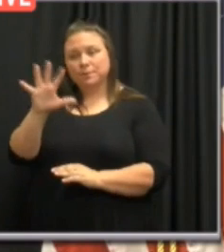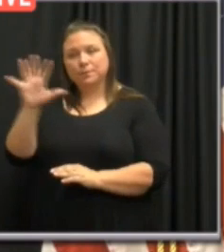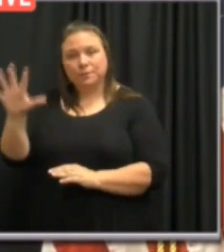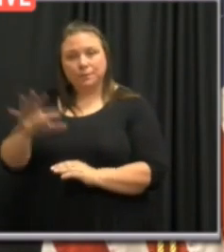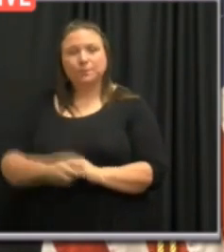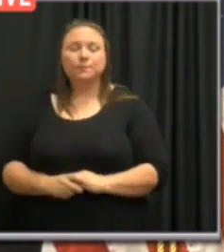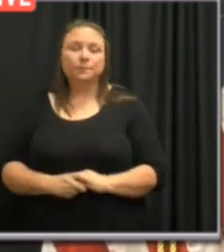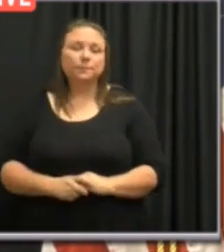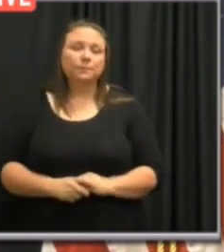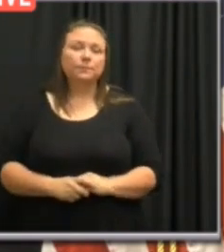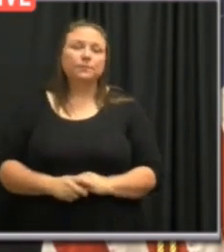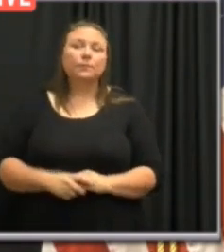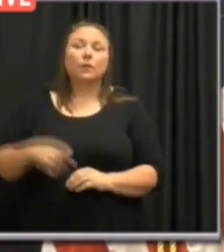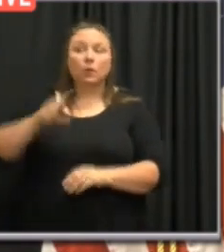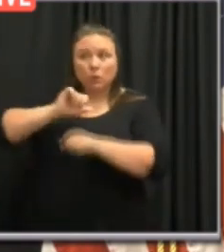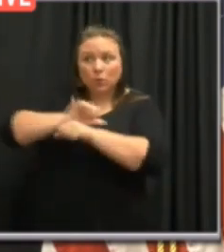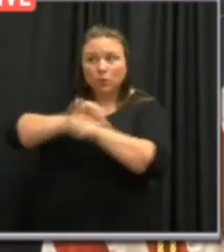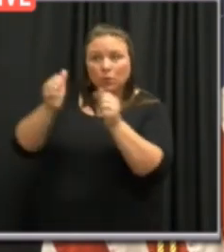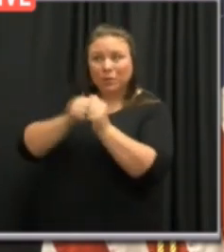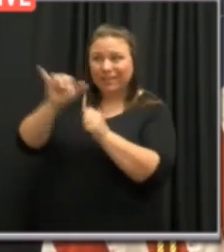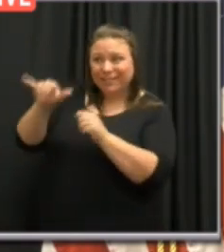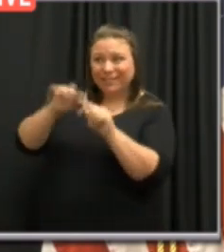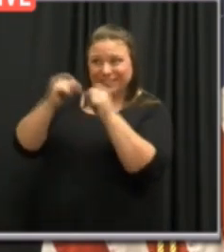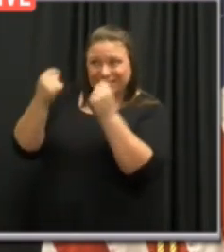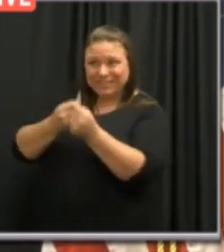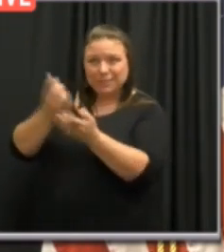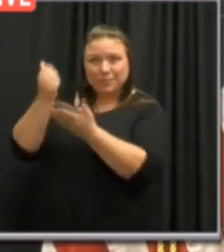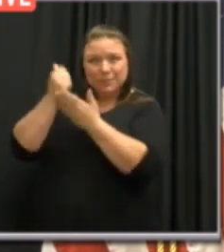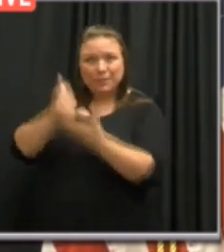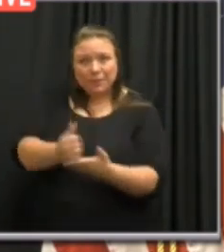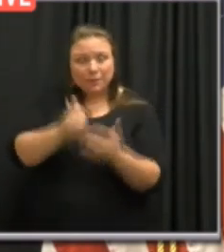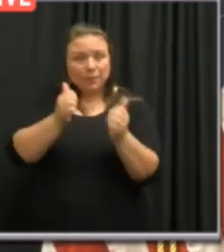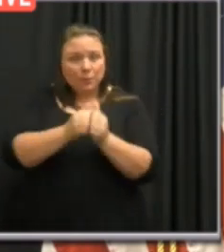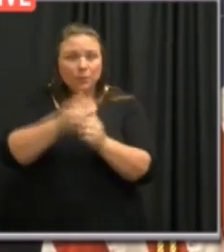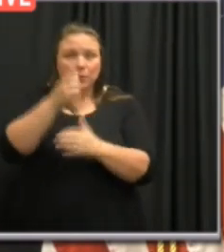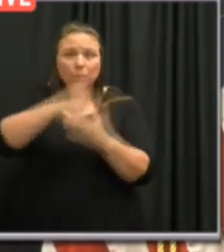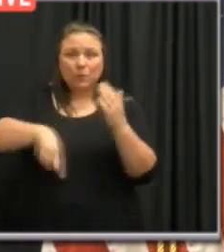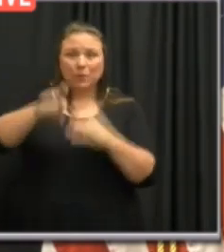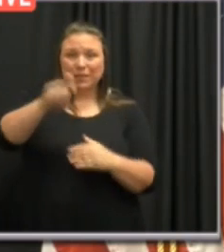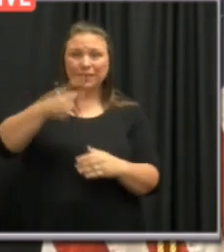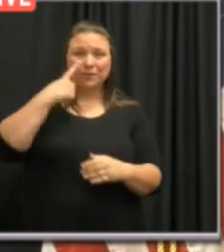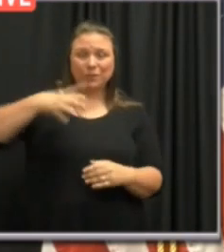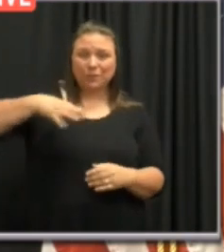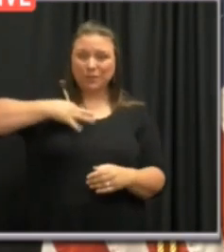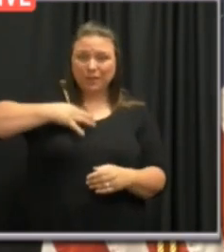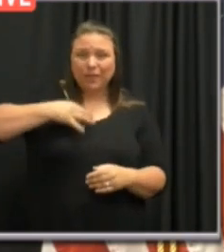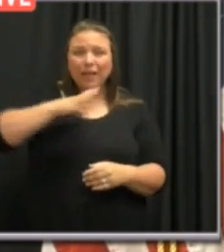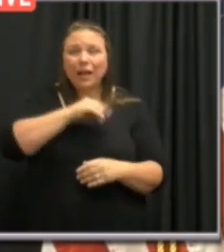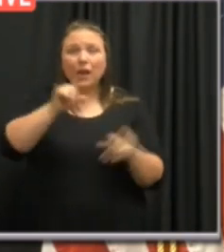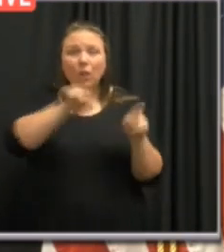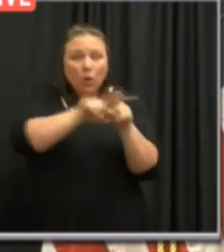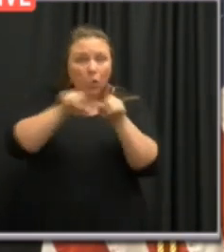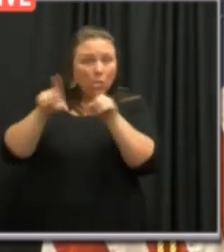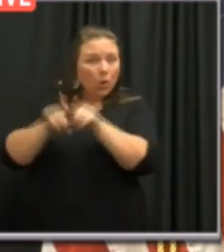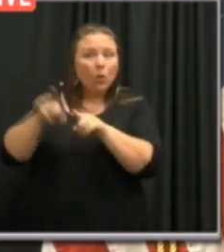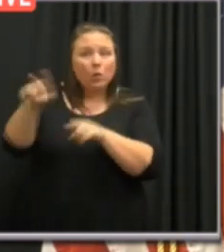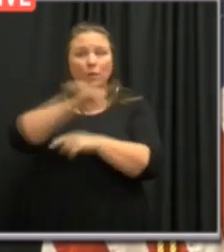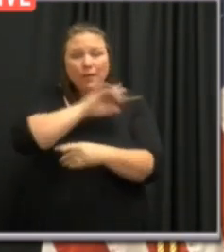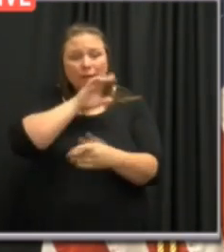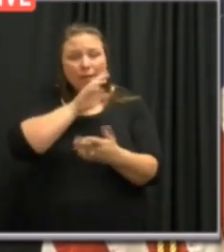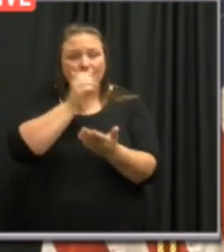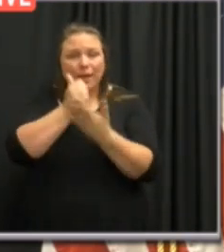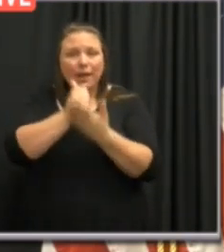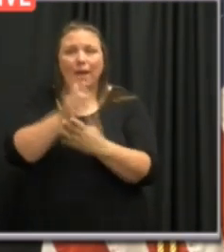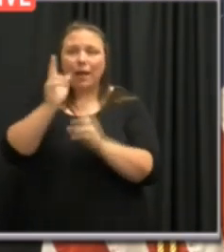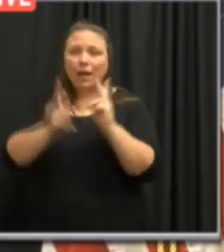615-270-9255. We are working with their team to assist with needs that are volunteer friendly, and they are also able to connect